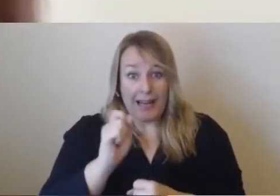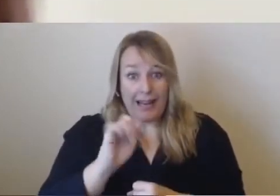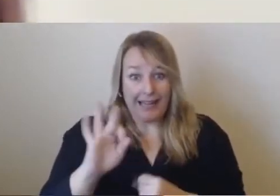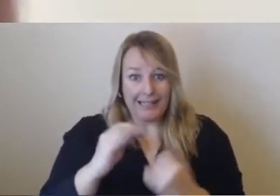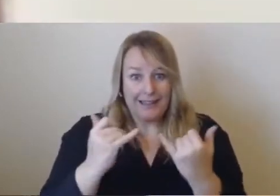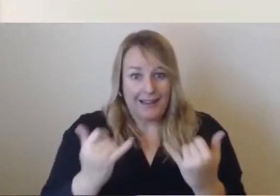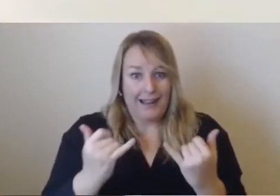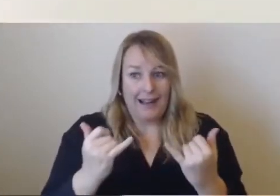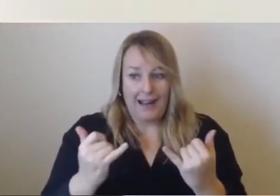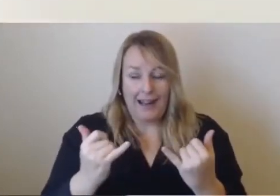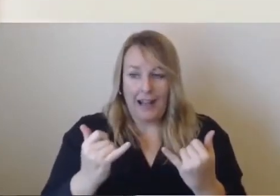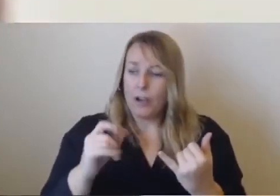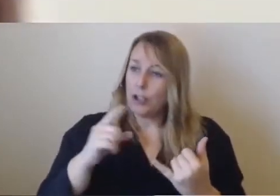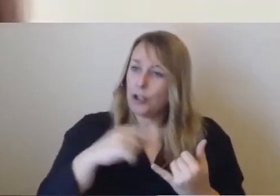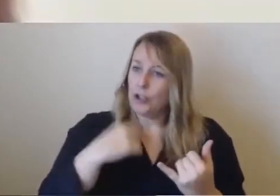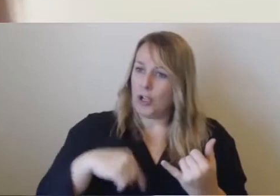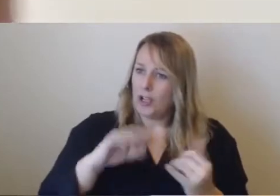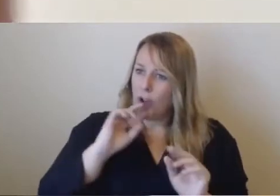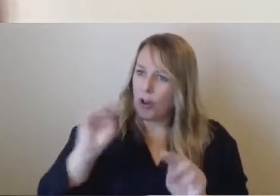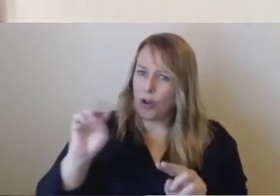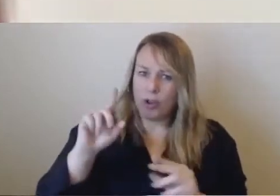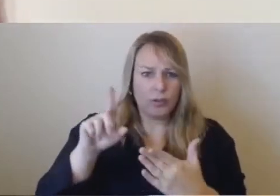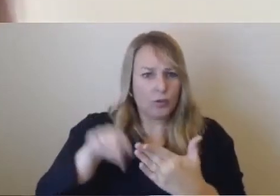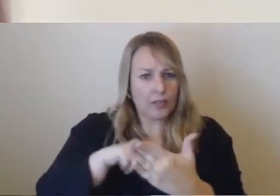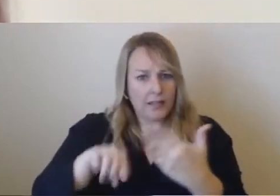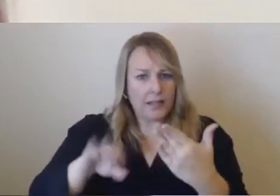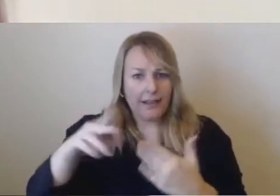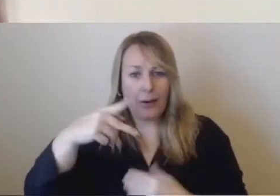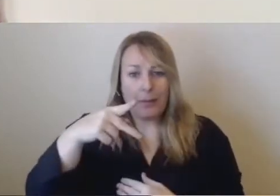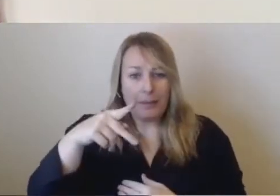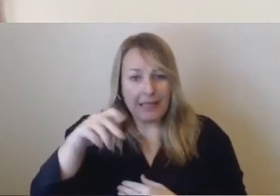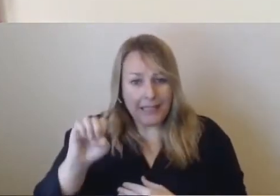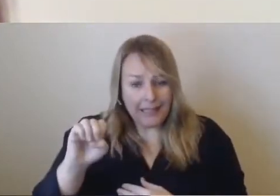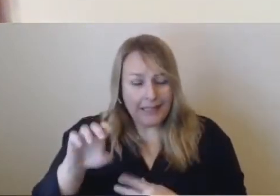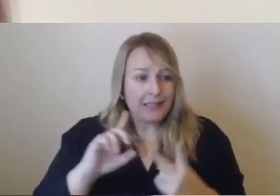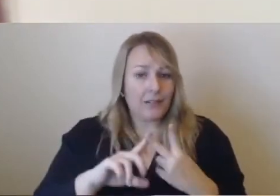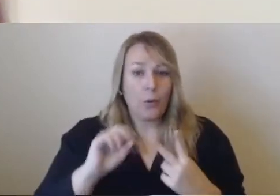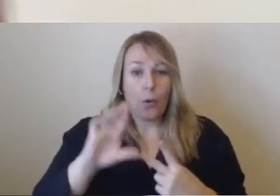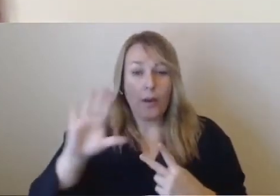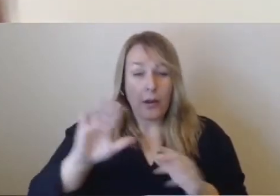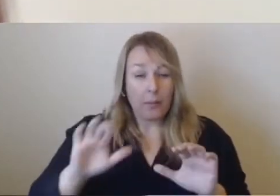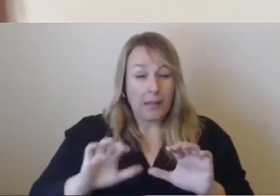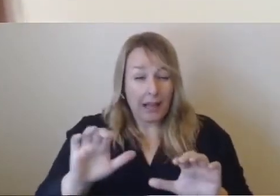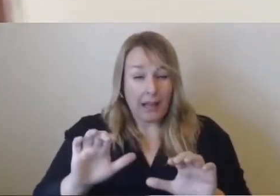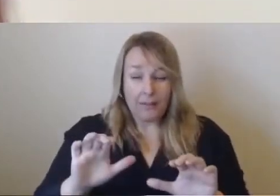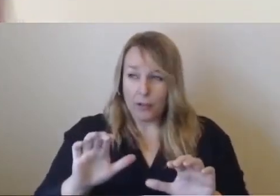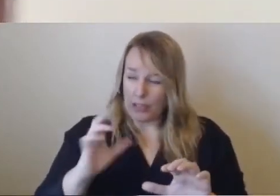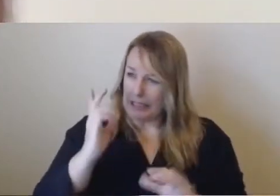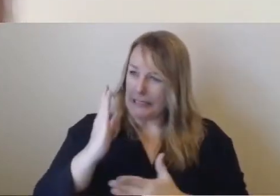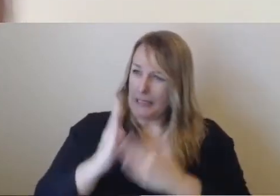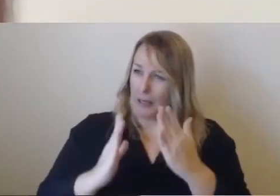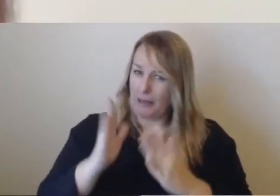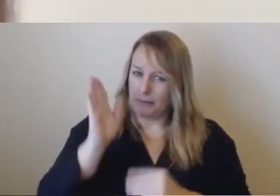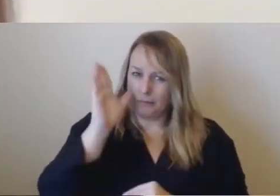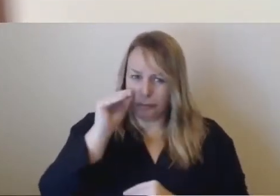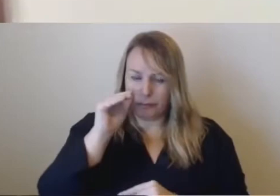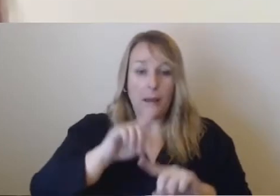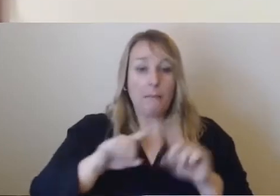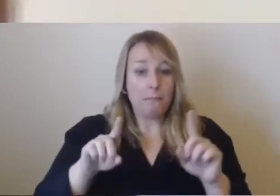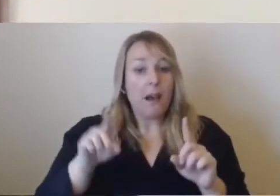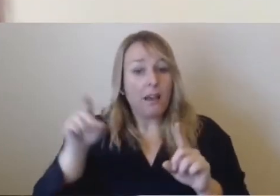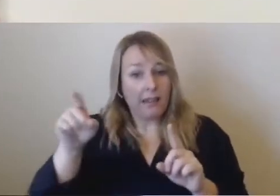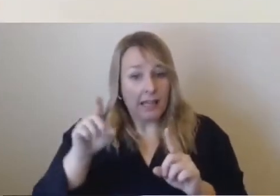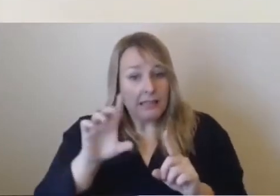quality of some of the personal protective equipment, you know, or some of China's behavior associated with it, it has been out in the developing